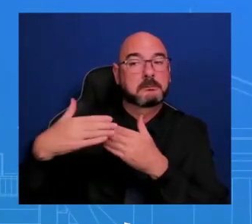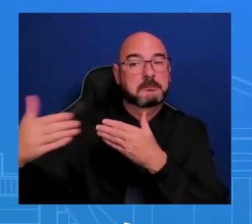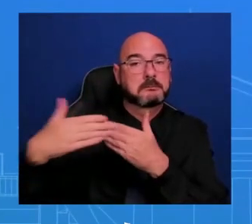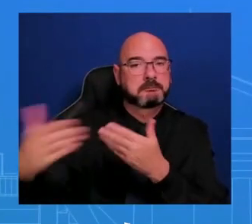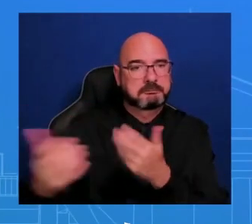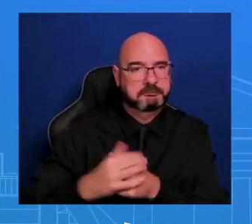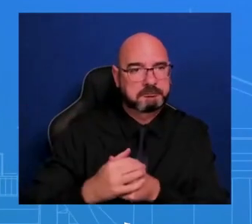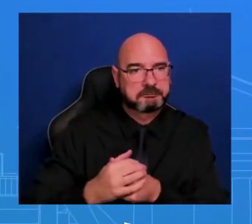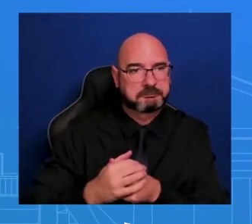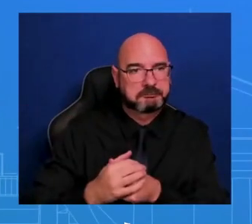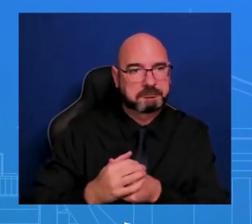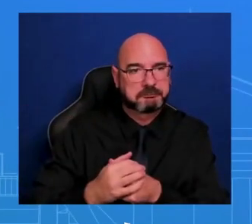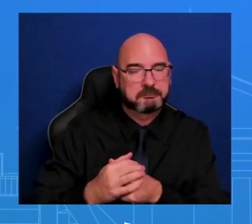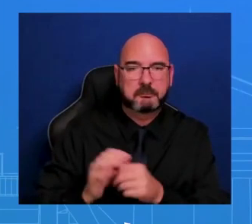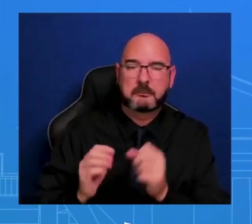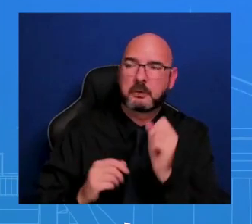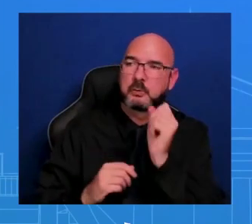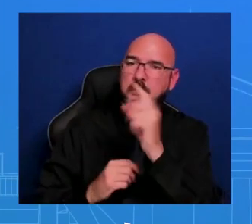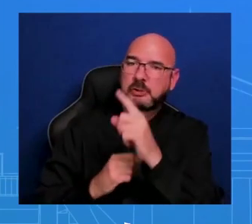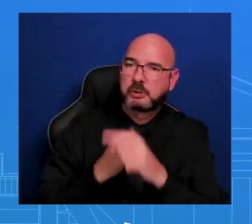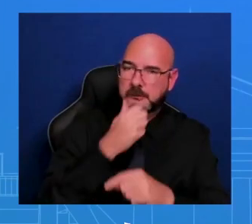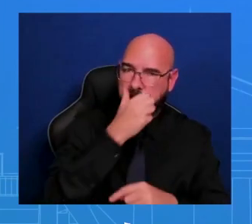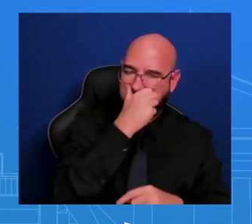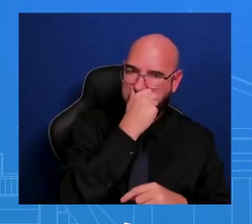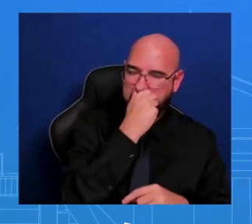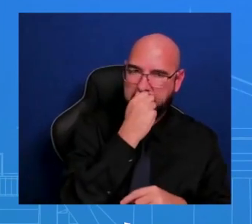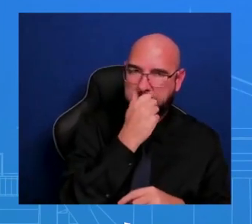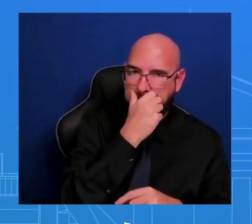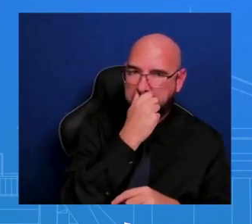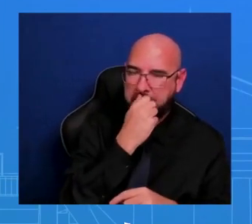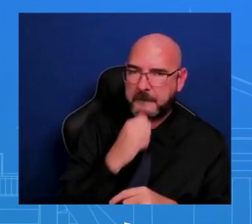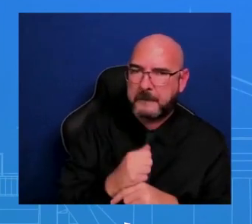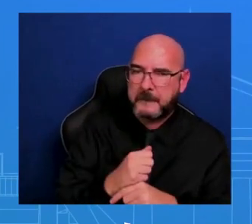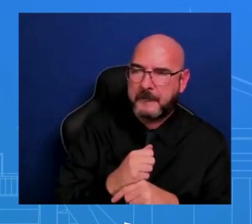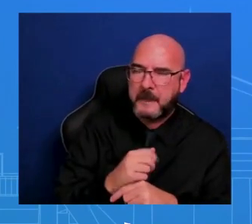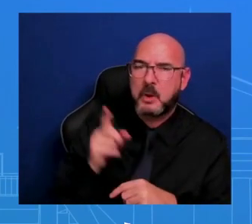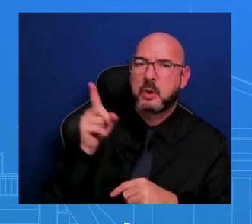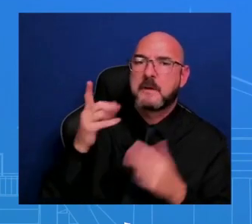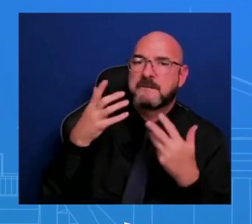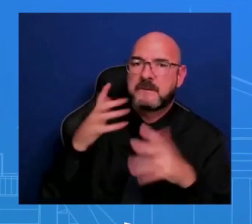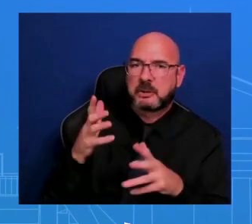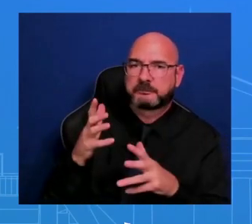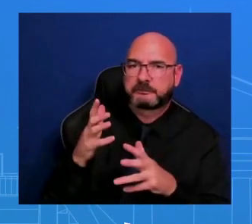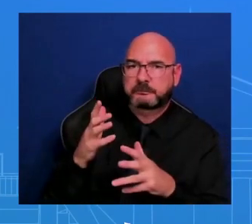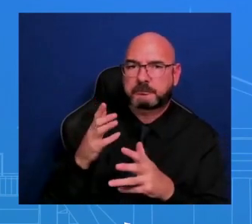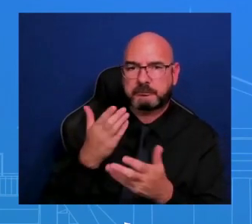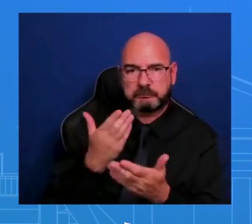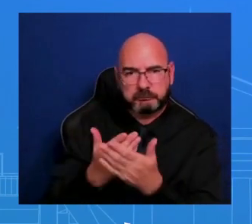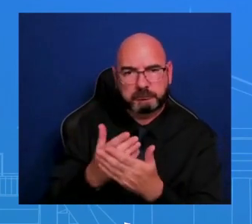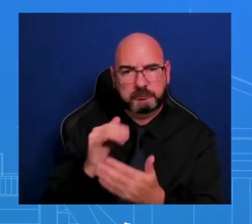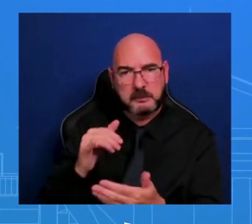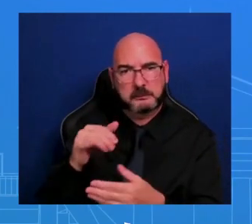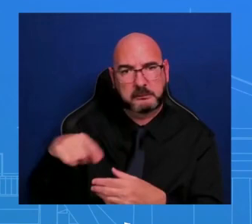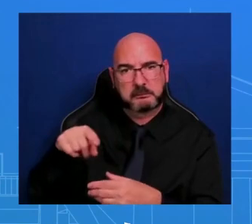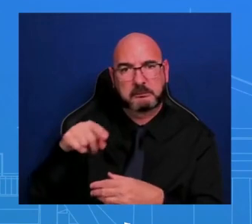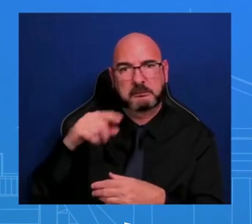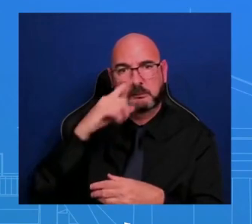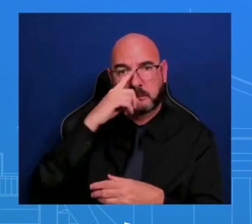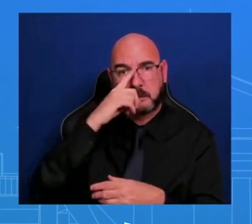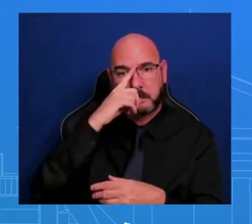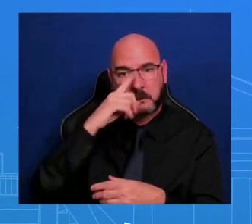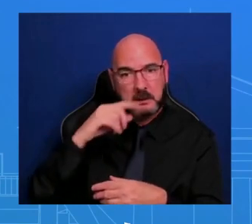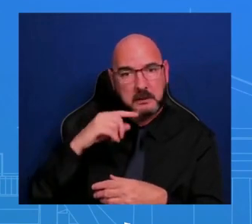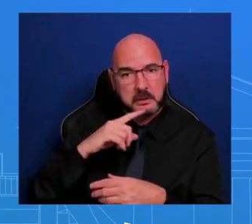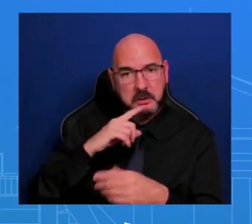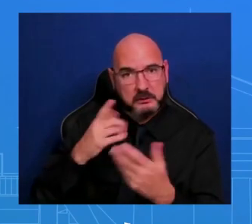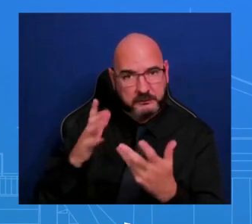you've thanked Qatar for its role in helping to secure the release of some of the hostages so far, but I was wondering if the U.S. believes that Qatar should